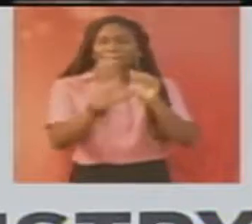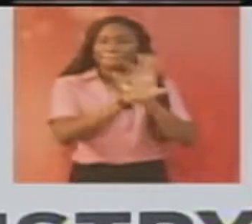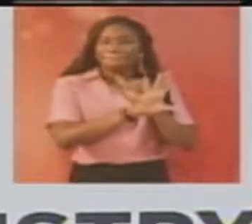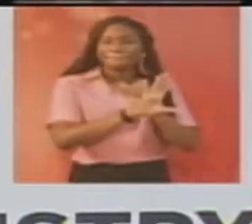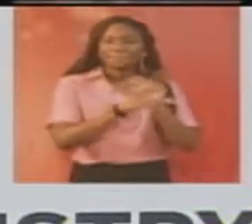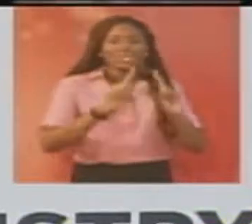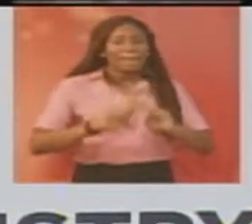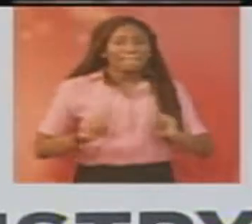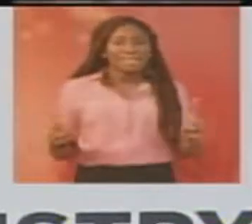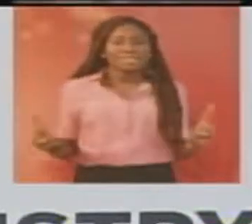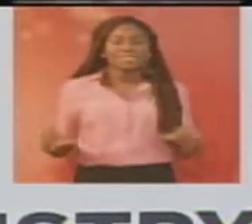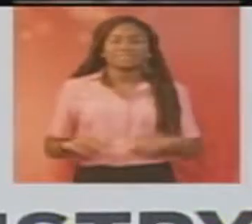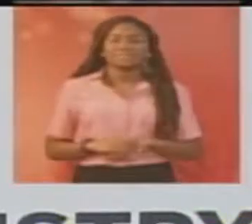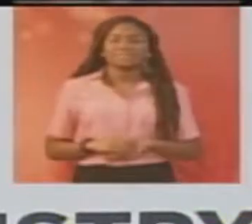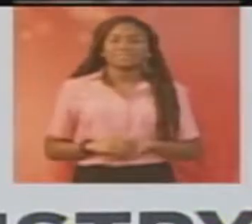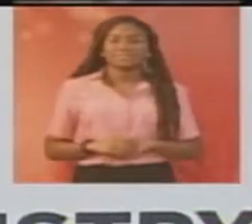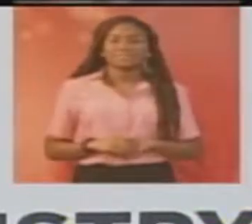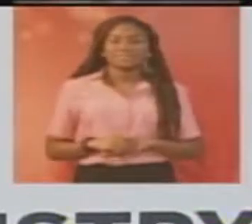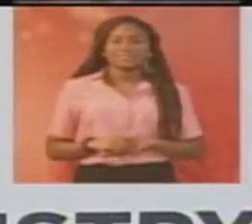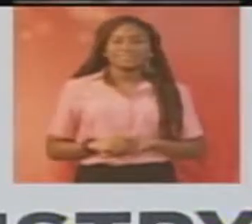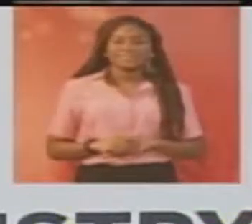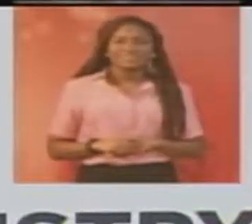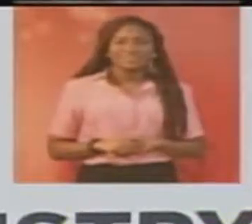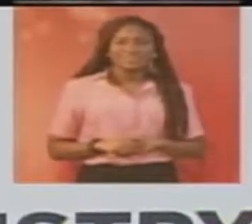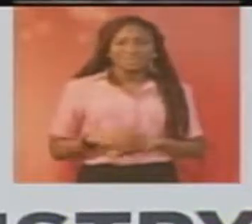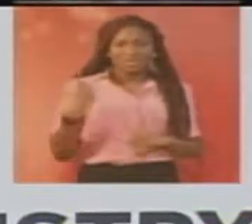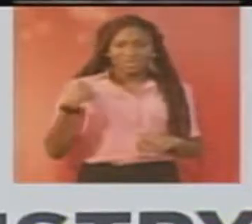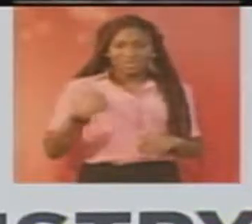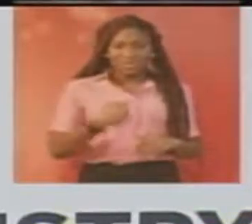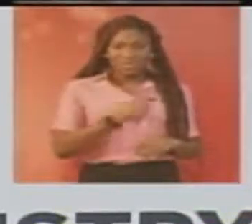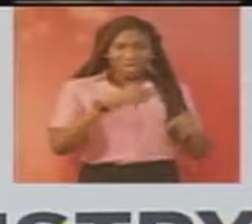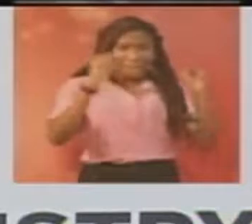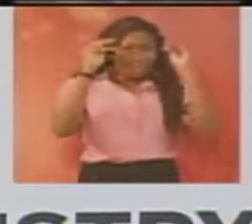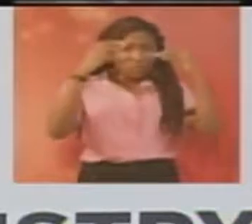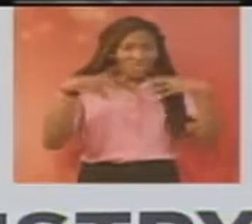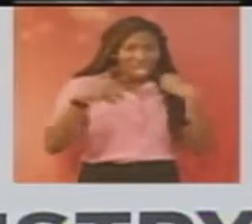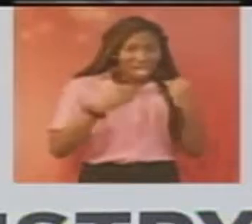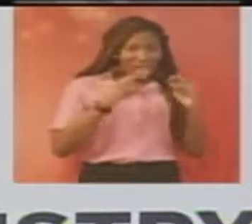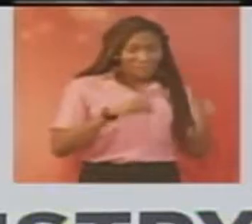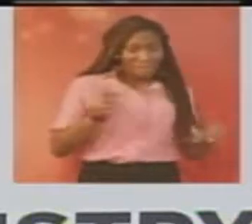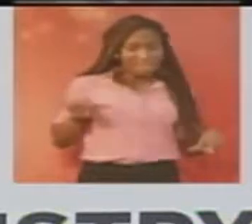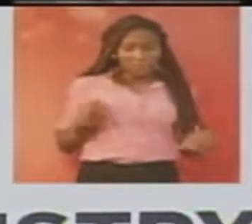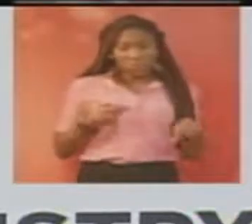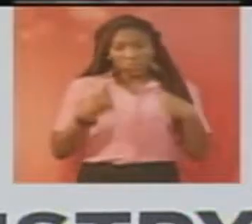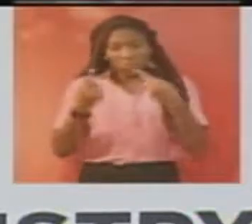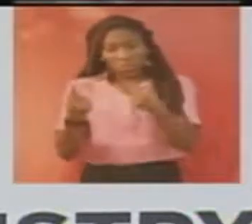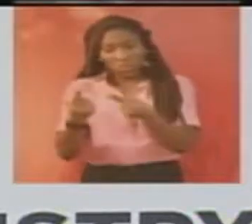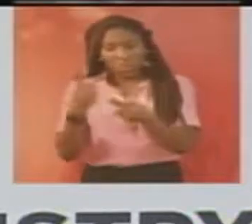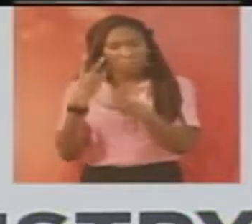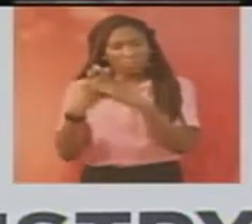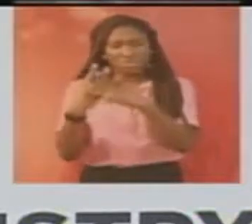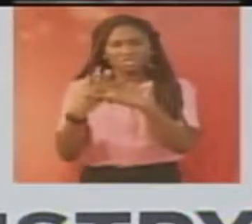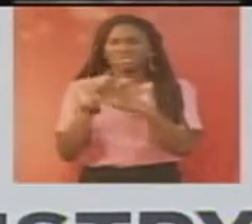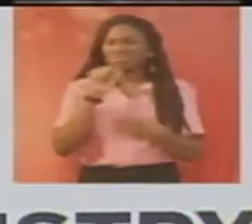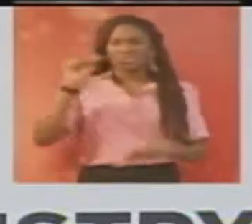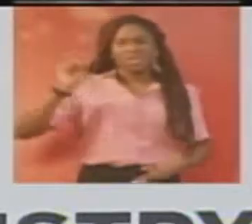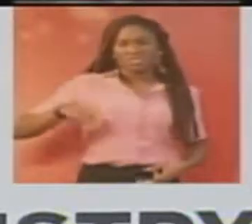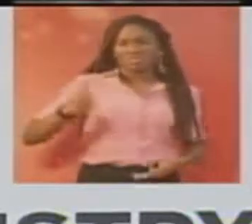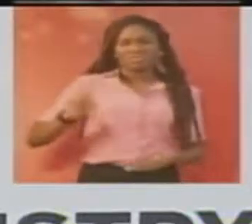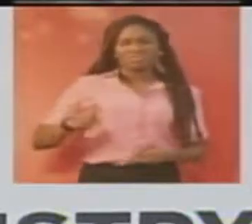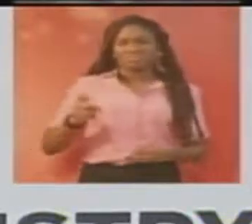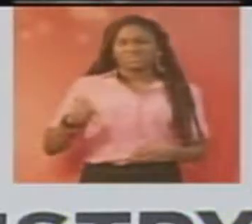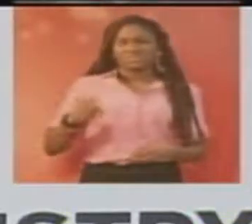but the need to visit the prison as a Ministry of Health team does not arise, as we are not the